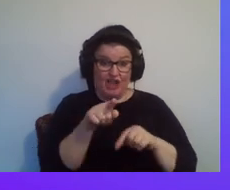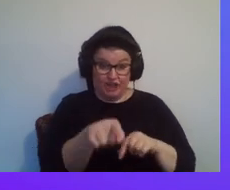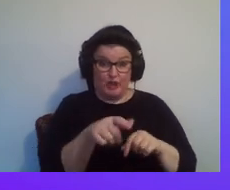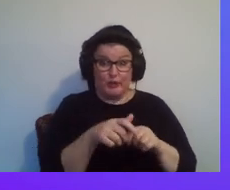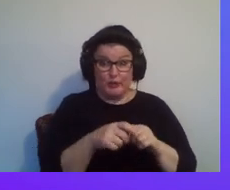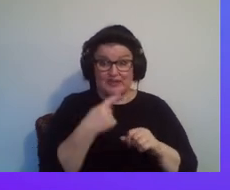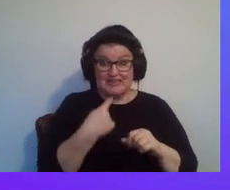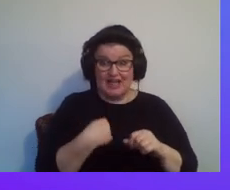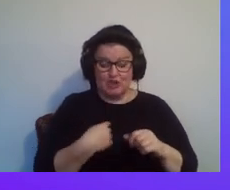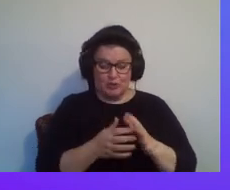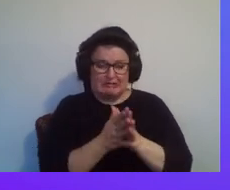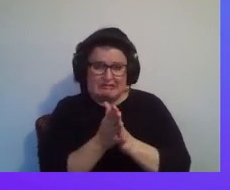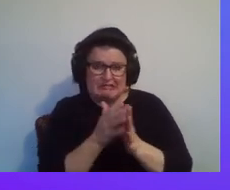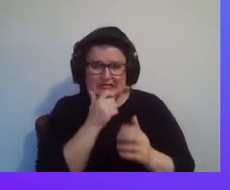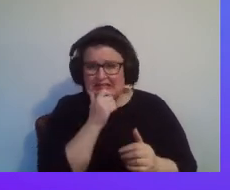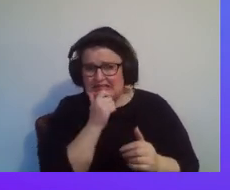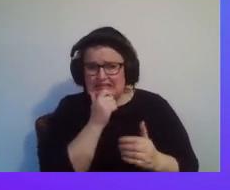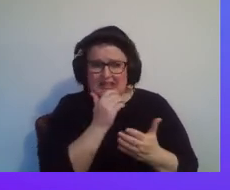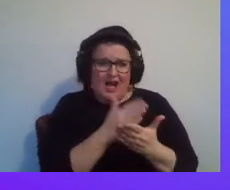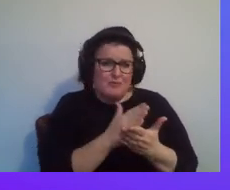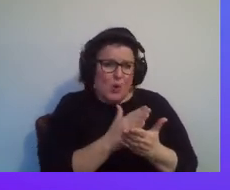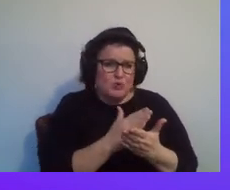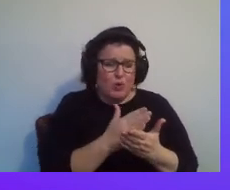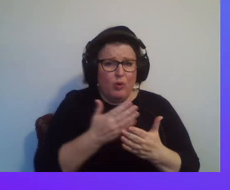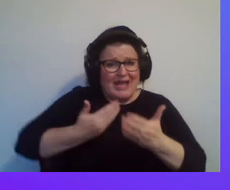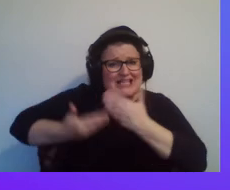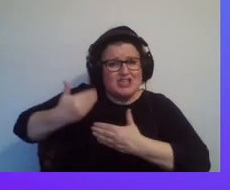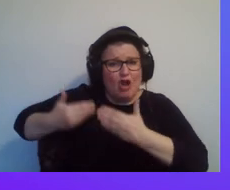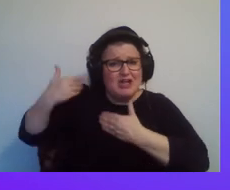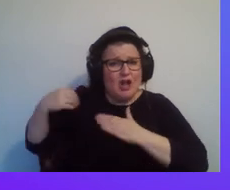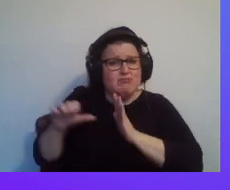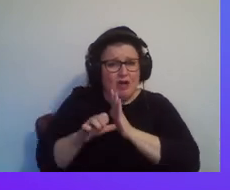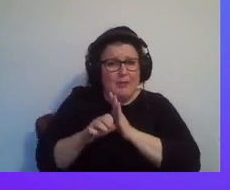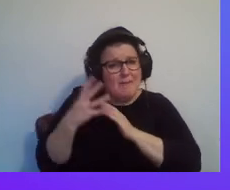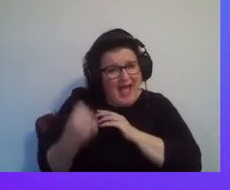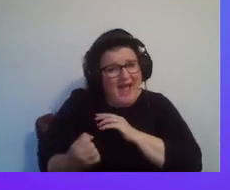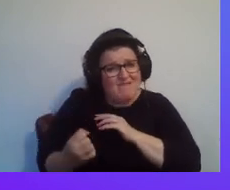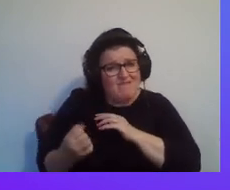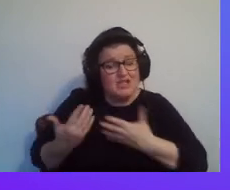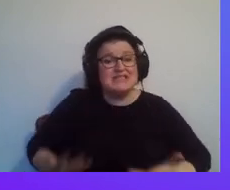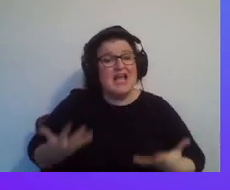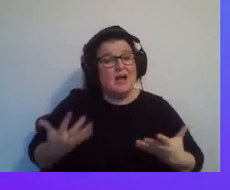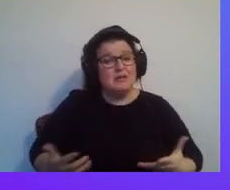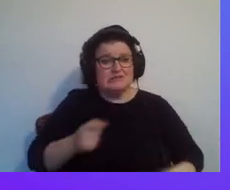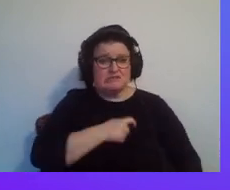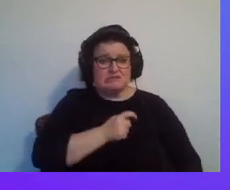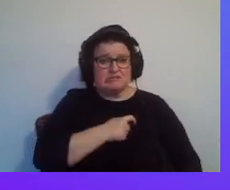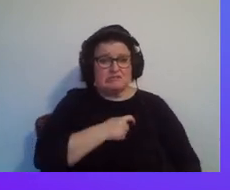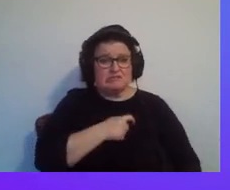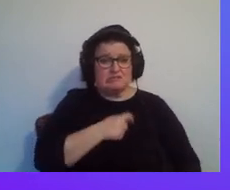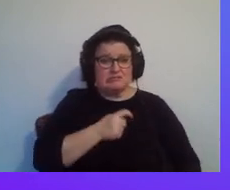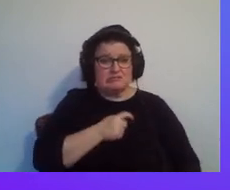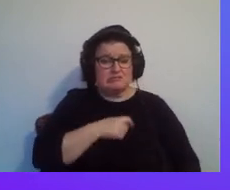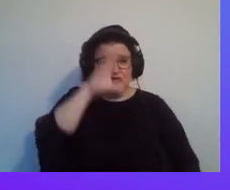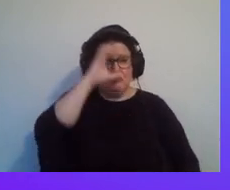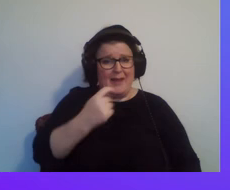drug, historical and present day anxiety. What would you